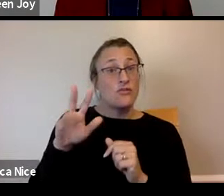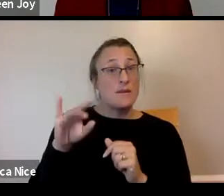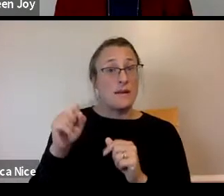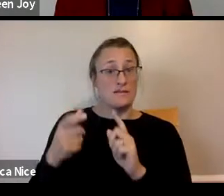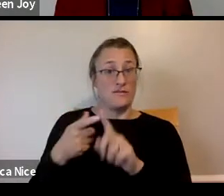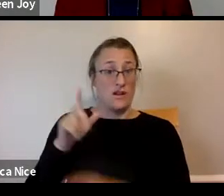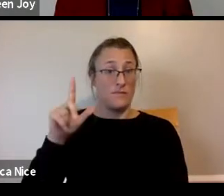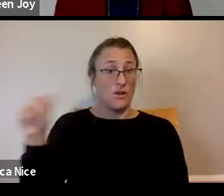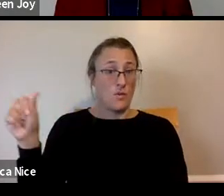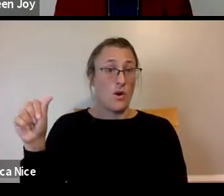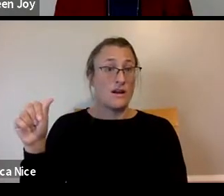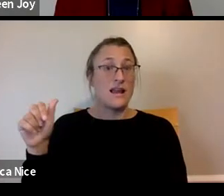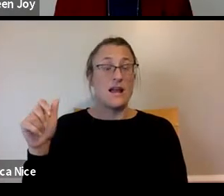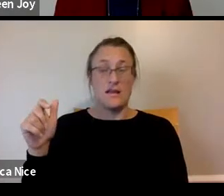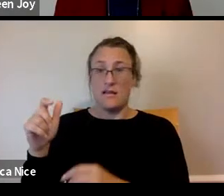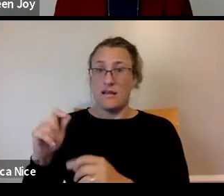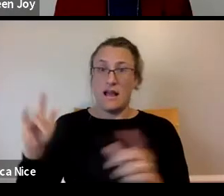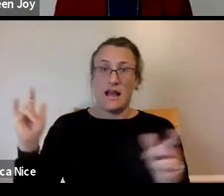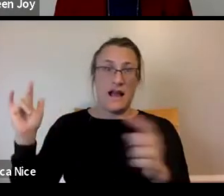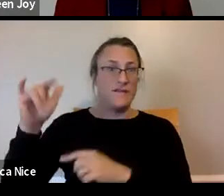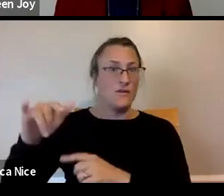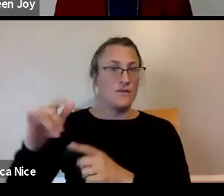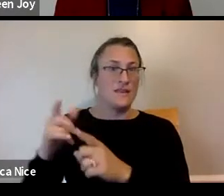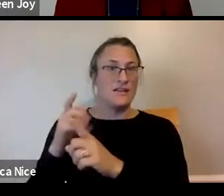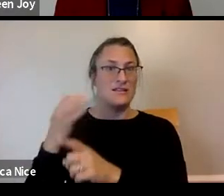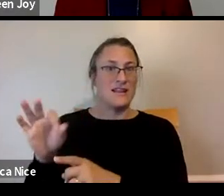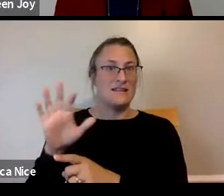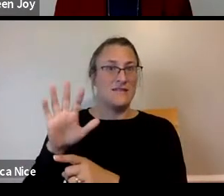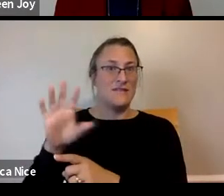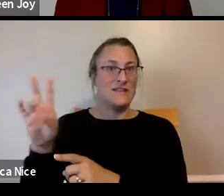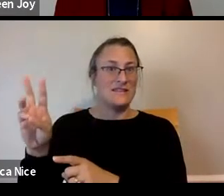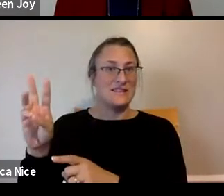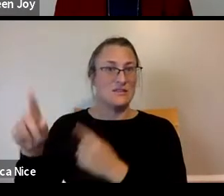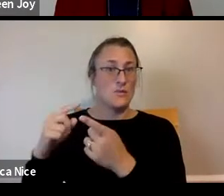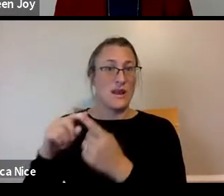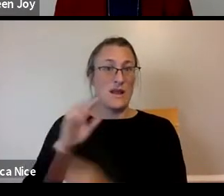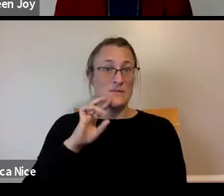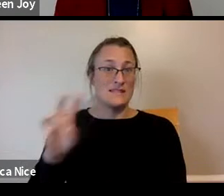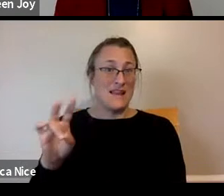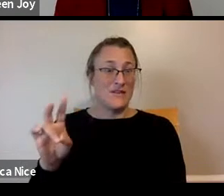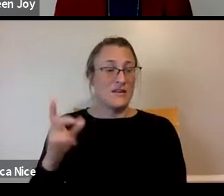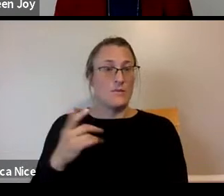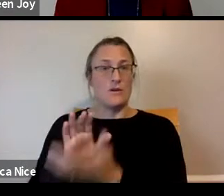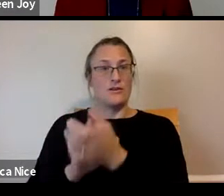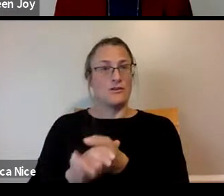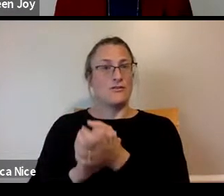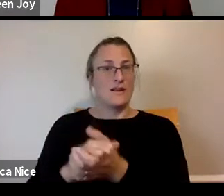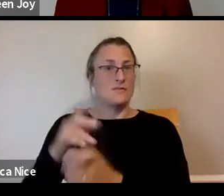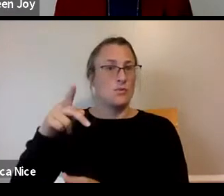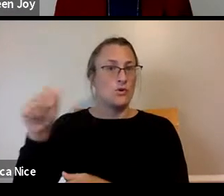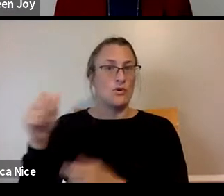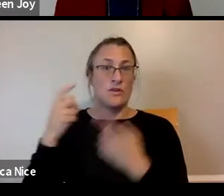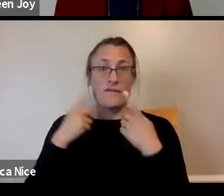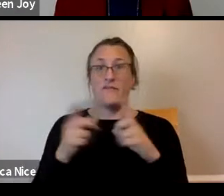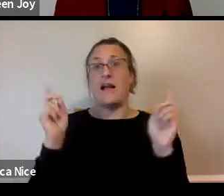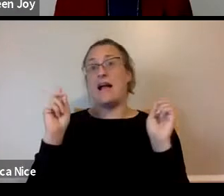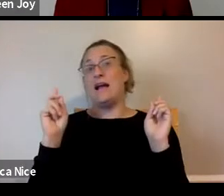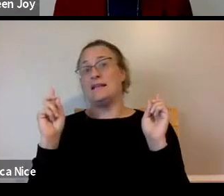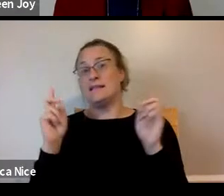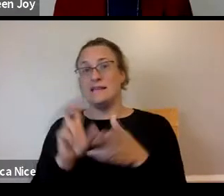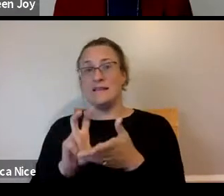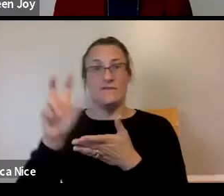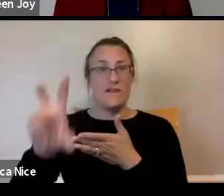into LaGuardia on Mohawk Airlines in 1956 when I was 7 years old, and I want to congratulate the Port Authority on finally investing